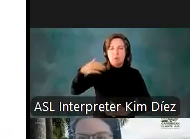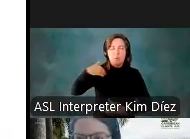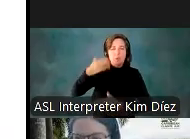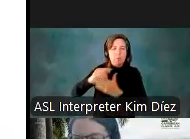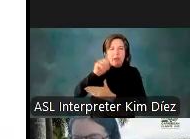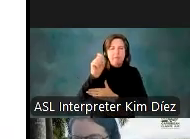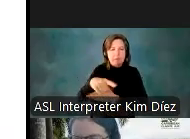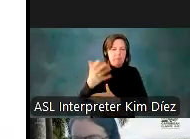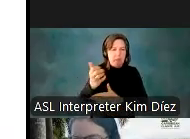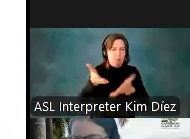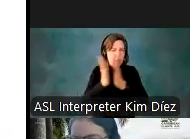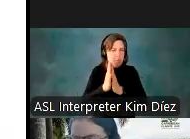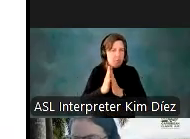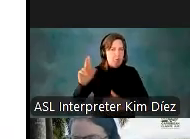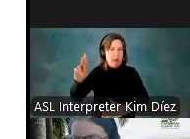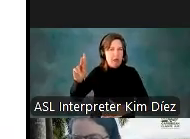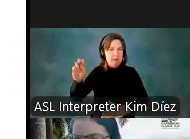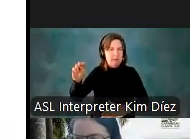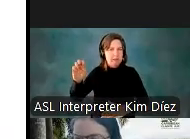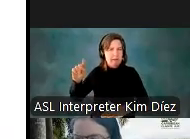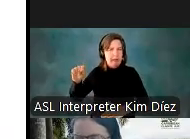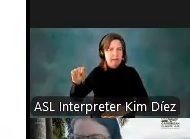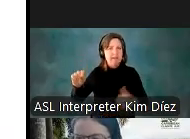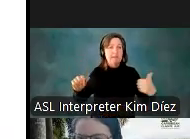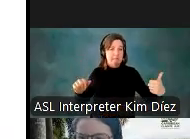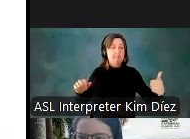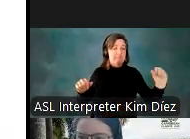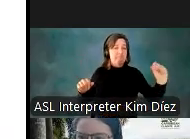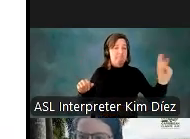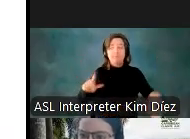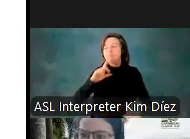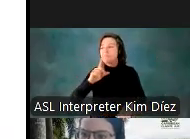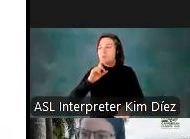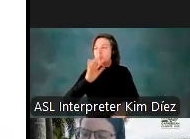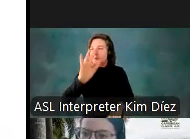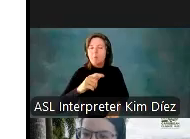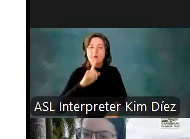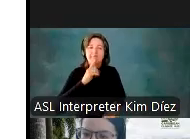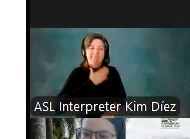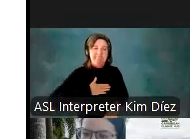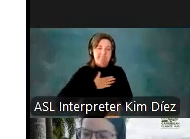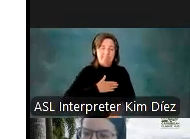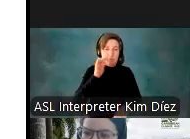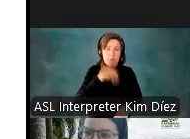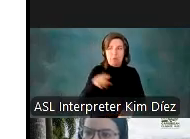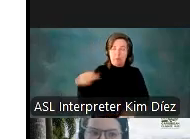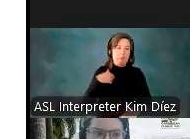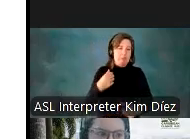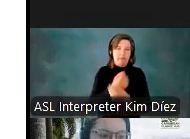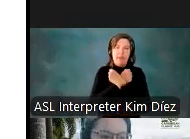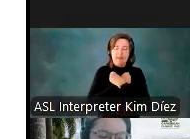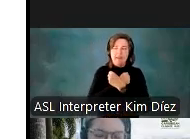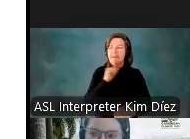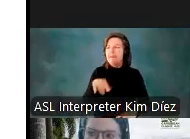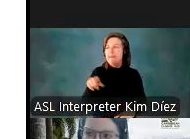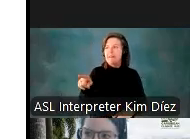Kent. Okay. Sure. Really appreciate that. I love